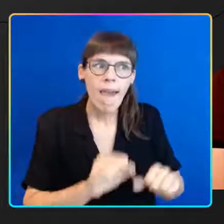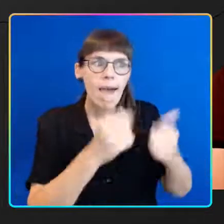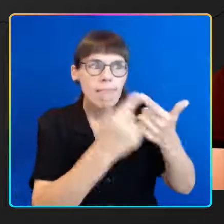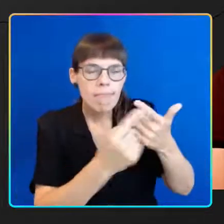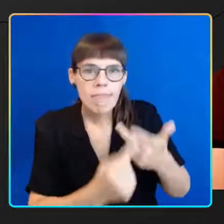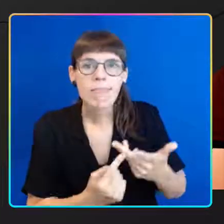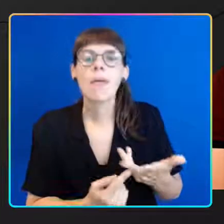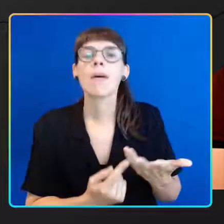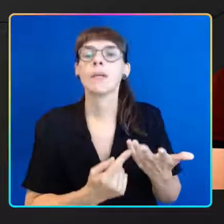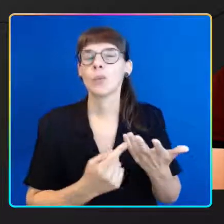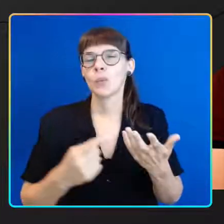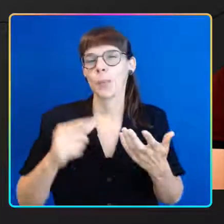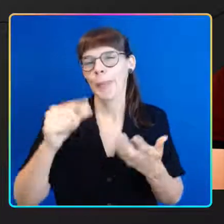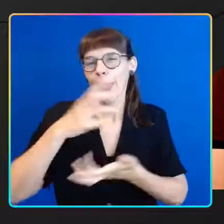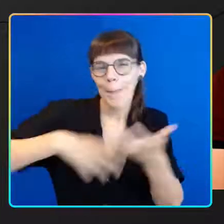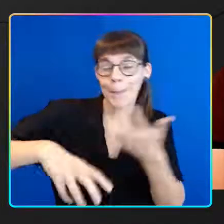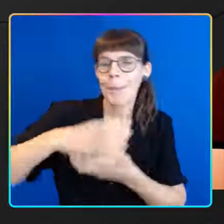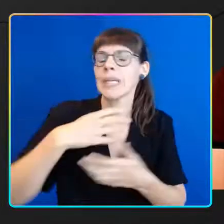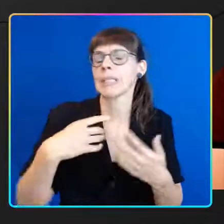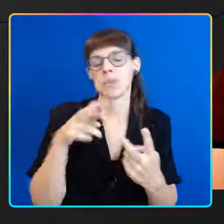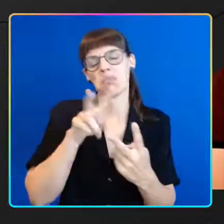and machine learning and deep learning.